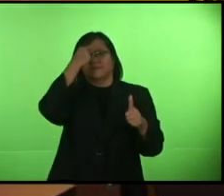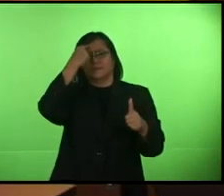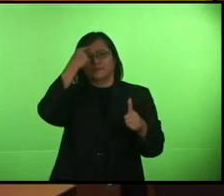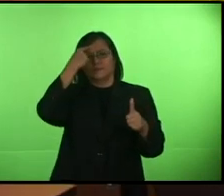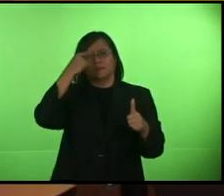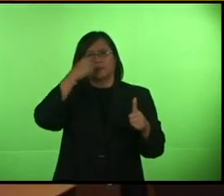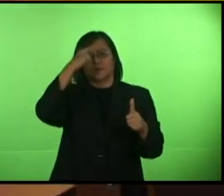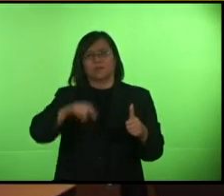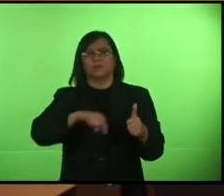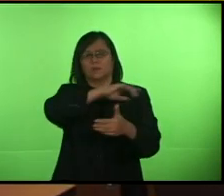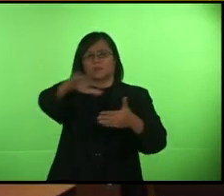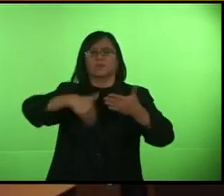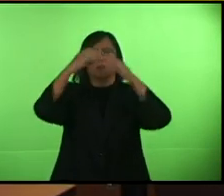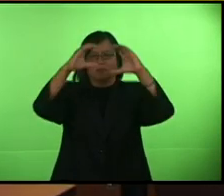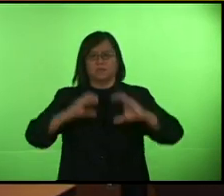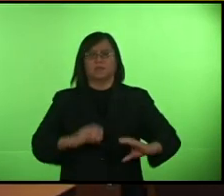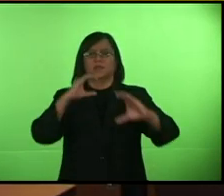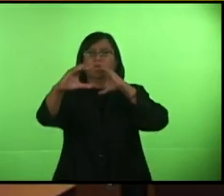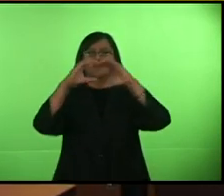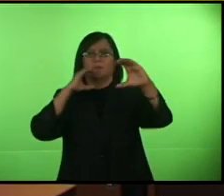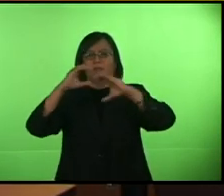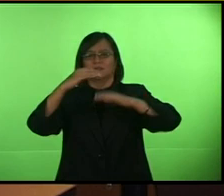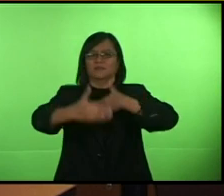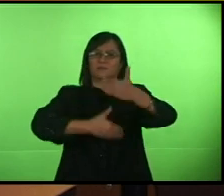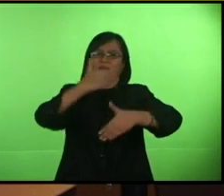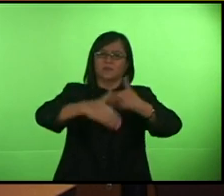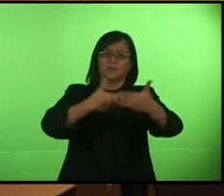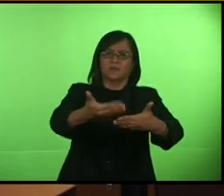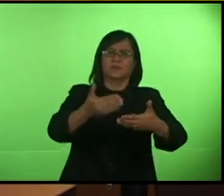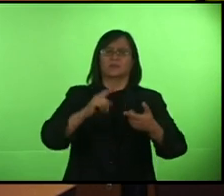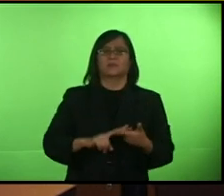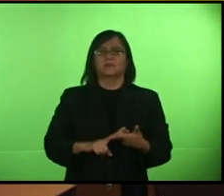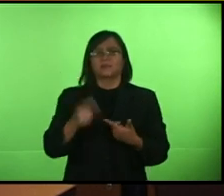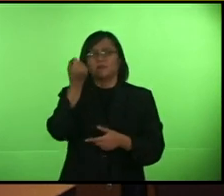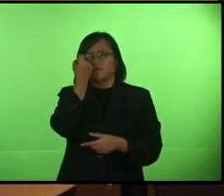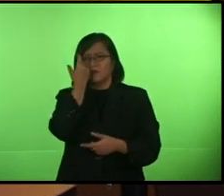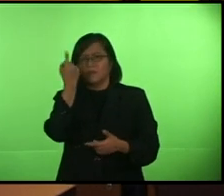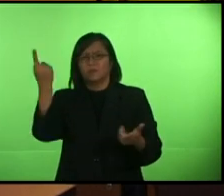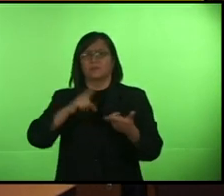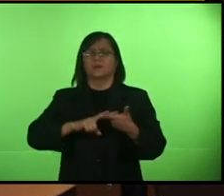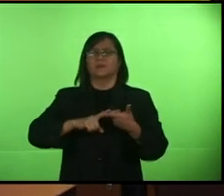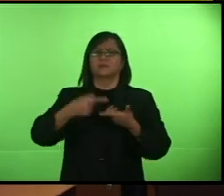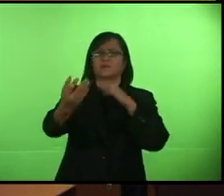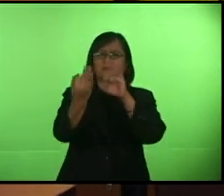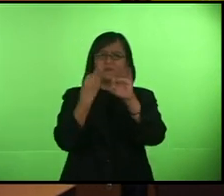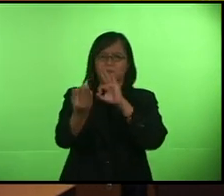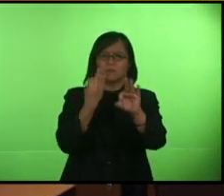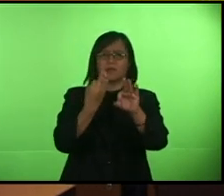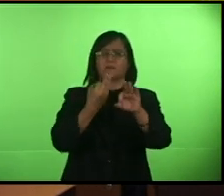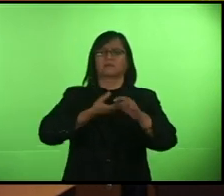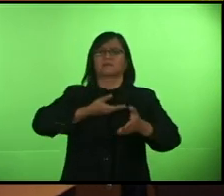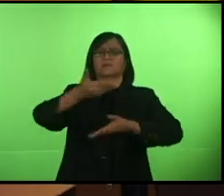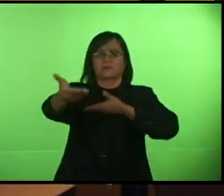consider all aspects of communication process. That means the interpretation, the understanding, and also